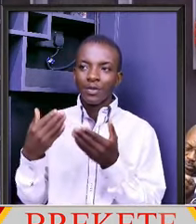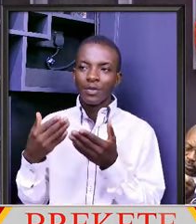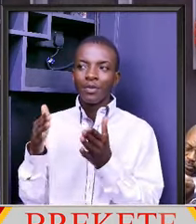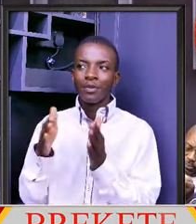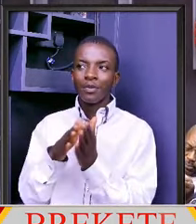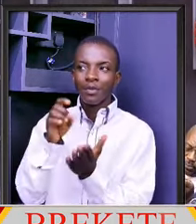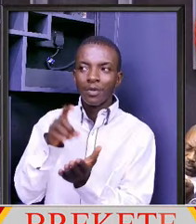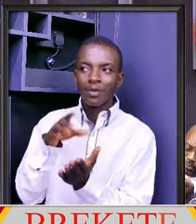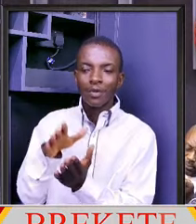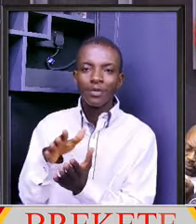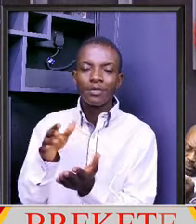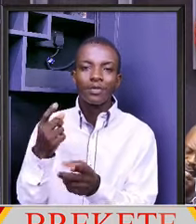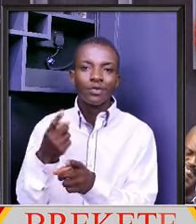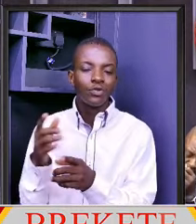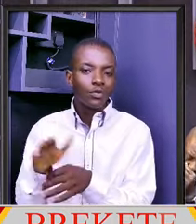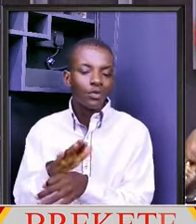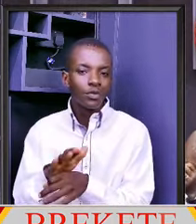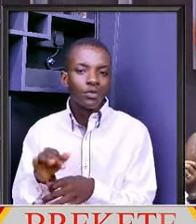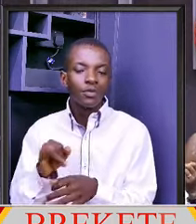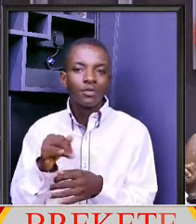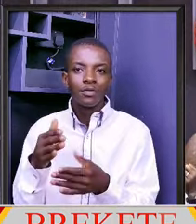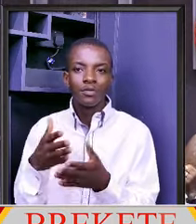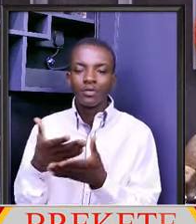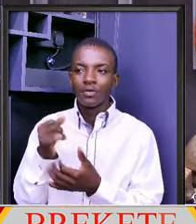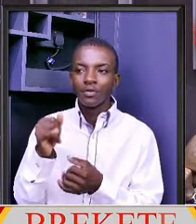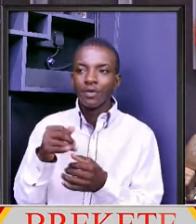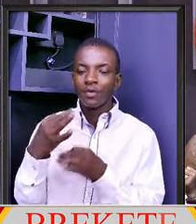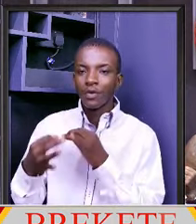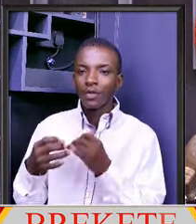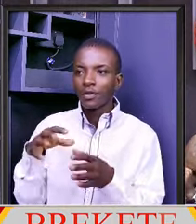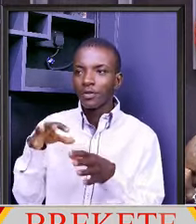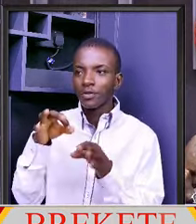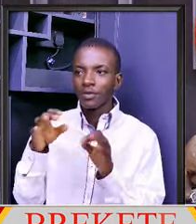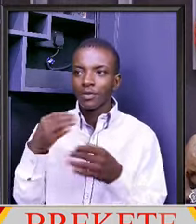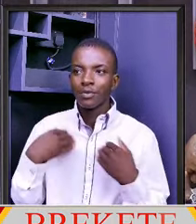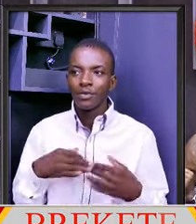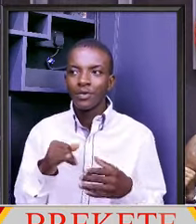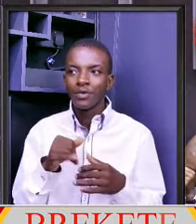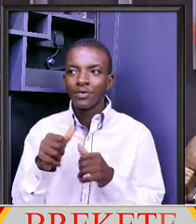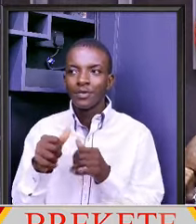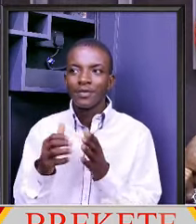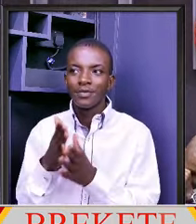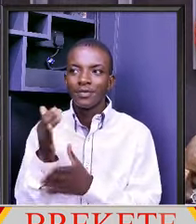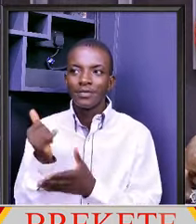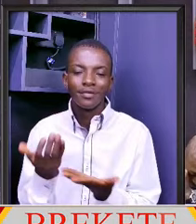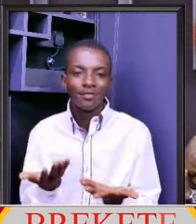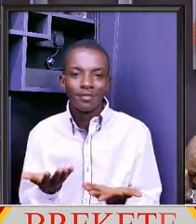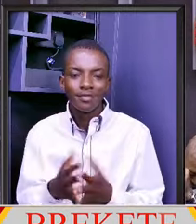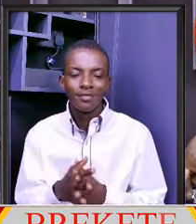Two appropriate quarters, which board of trustees, their final decision-making body of the association.